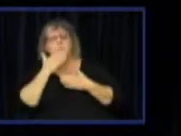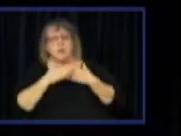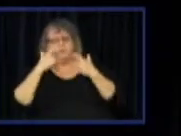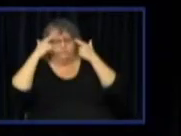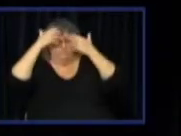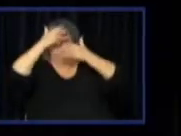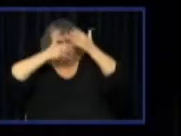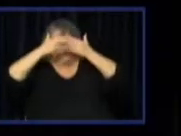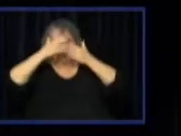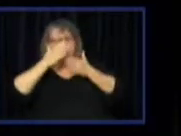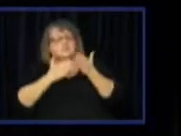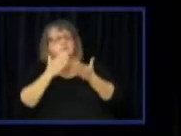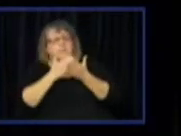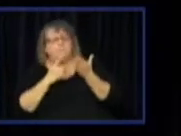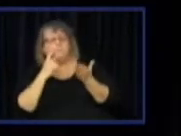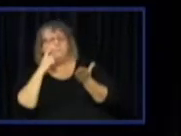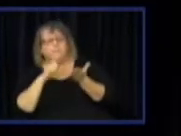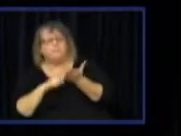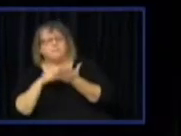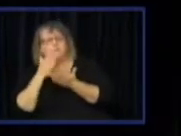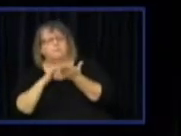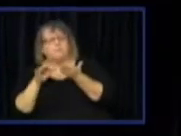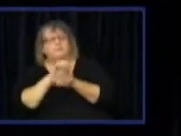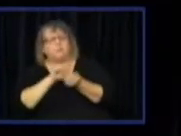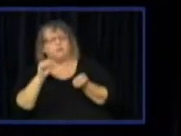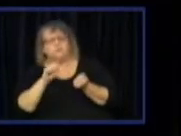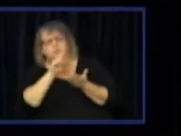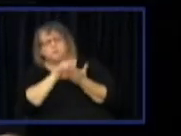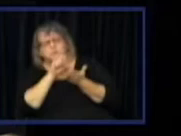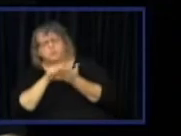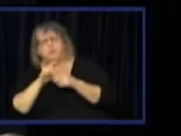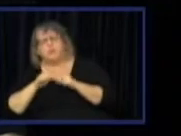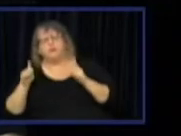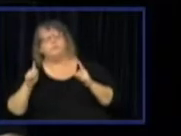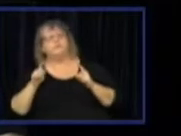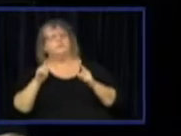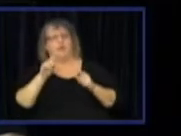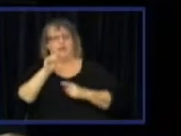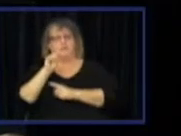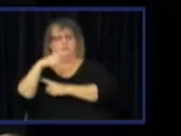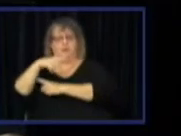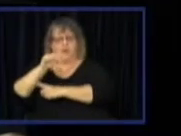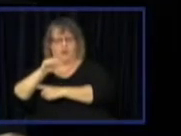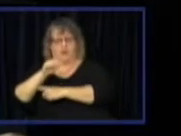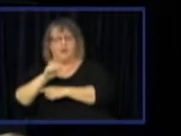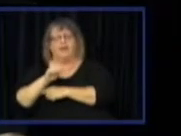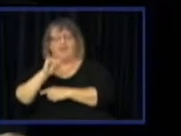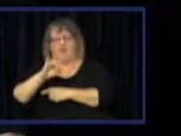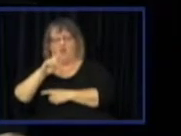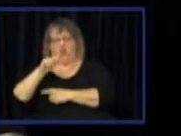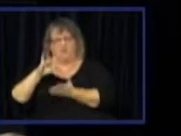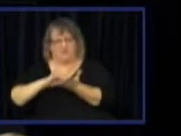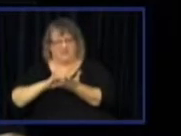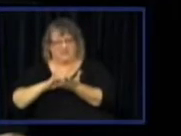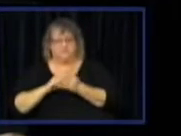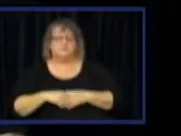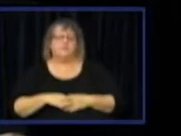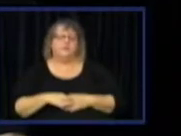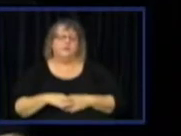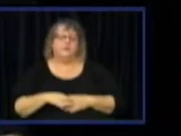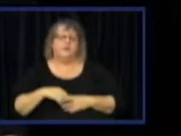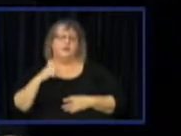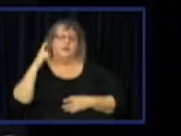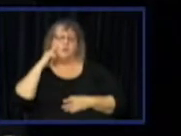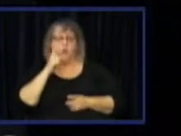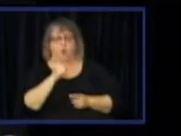but there's some damage that's already done. But what we know about TPA, the clot buster medication, is that for the